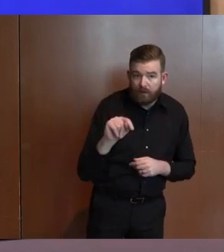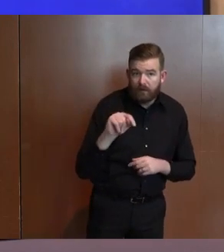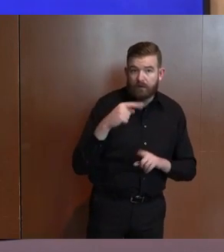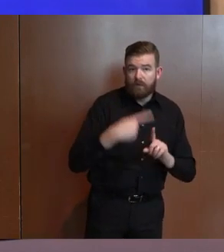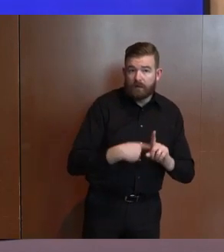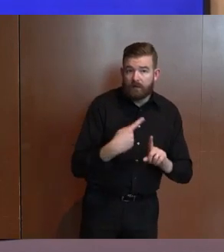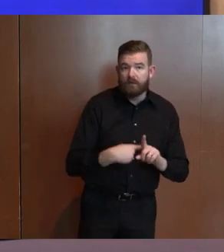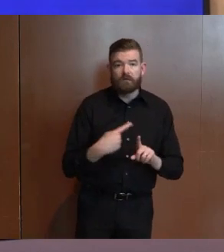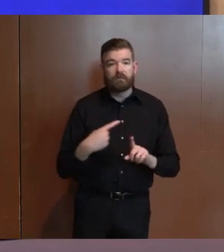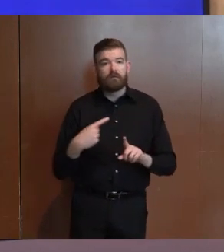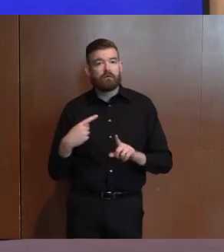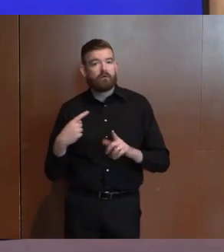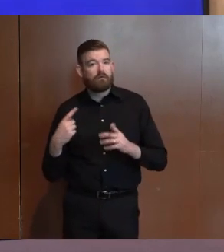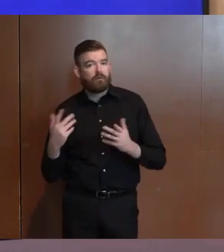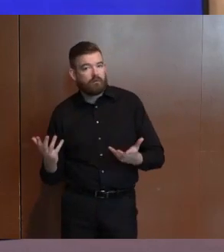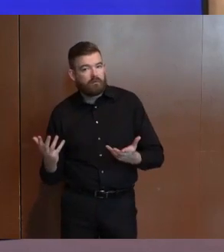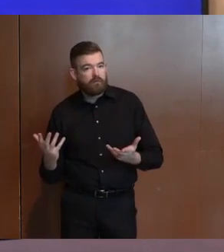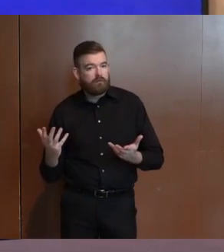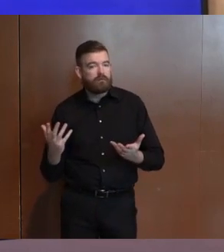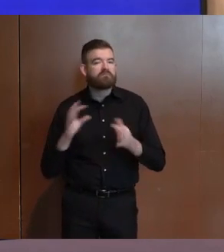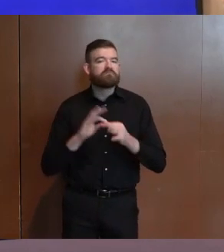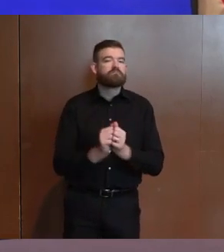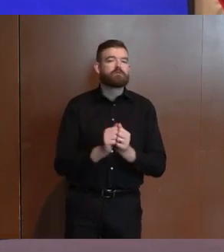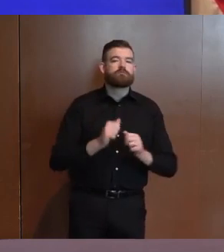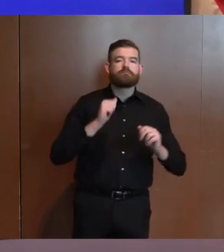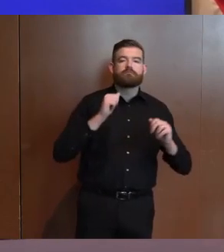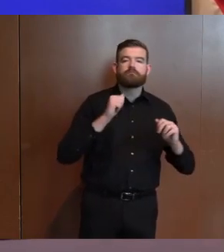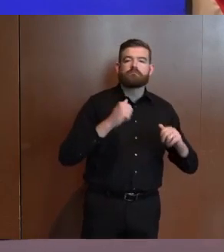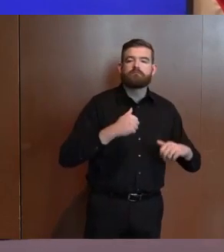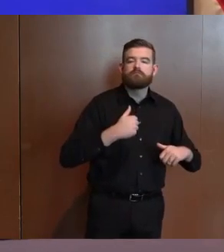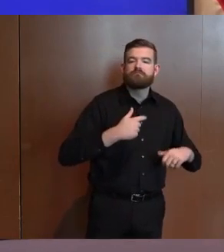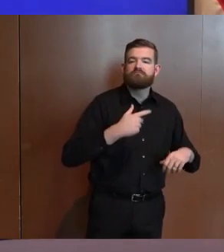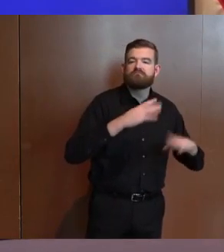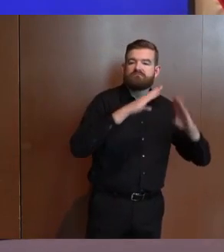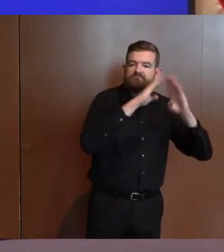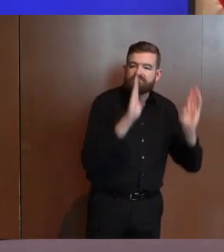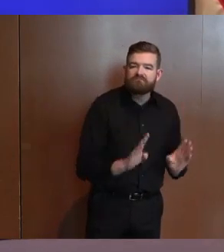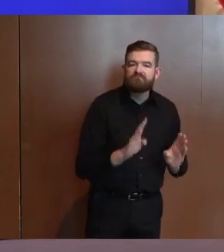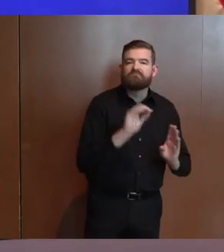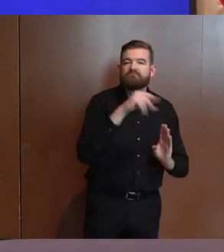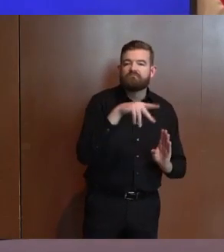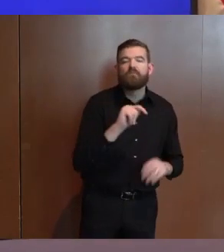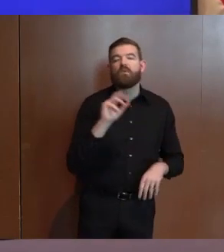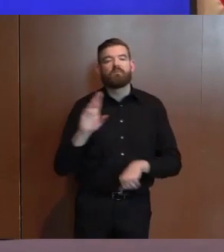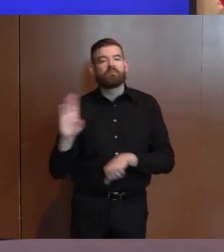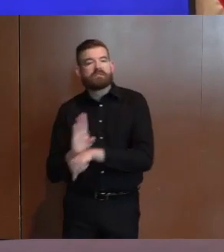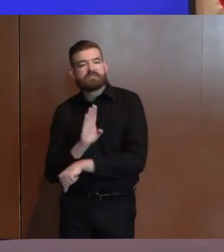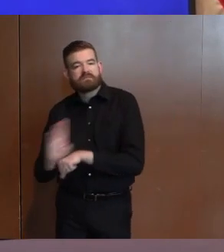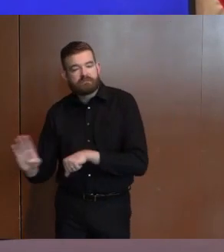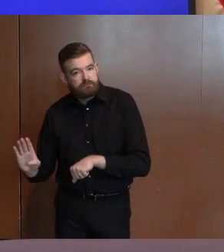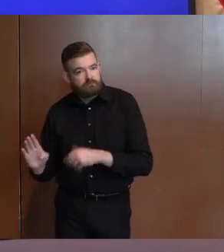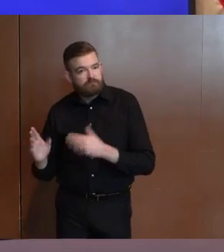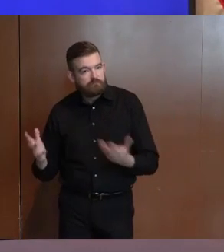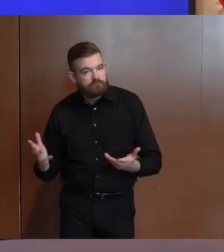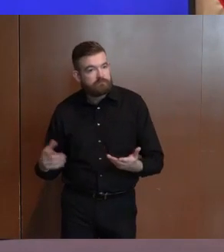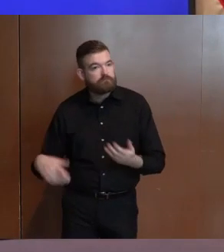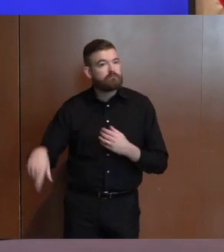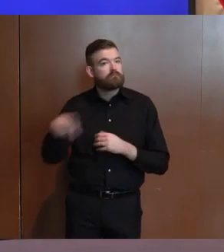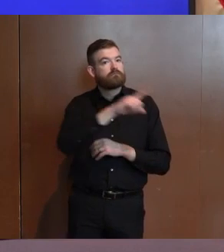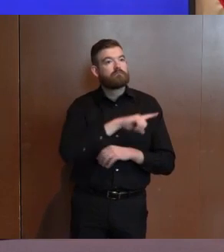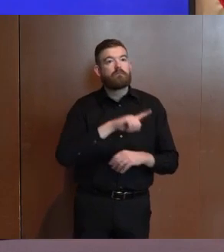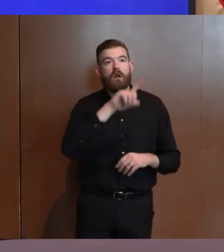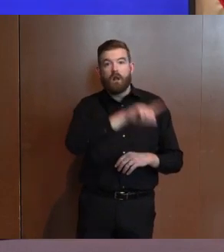you clarify how your policies affect rent payment and collection? Are landlords still collecting rent from tenants and then also getting relief money from banks